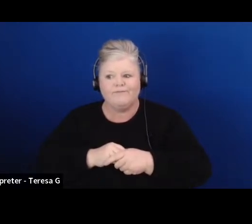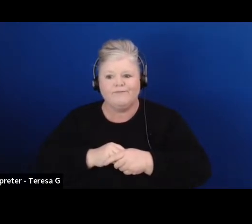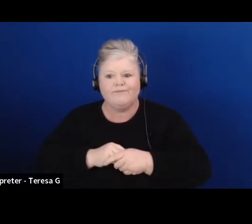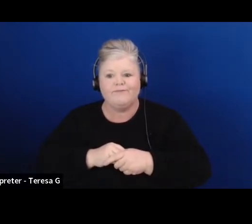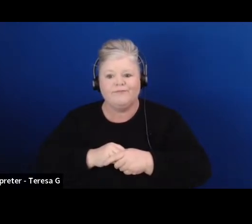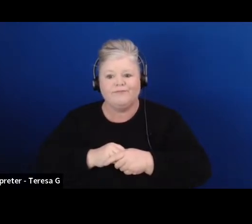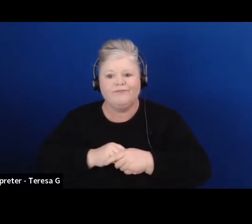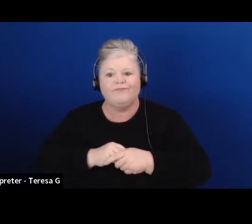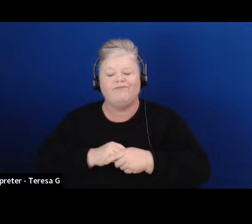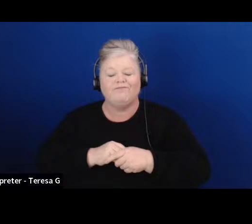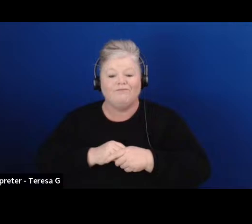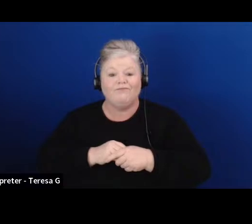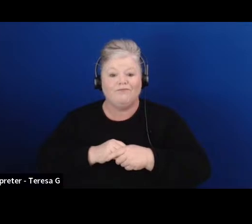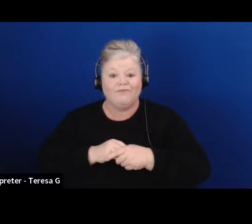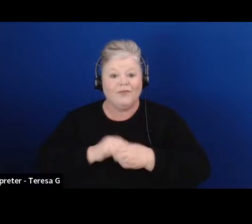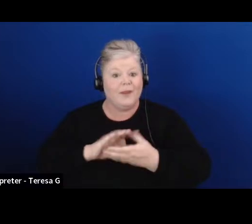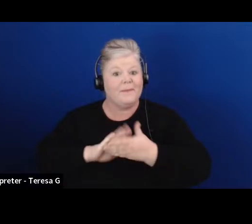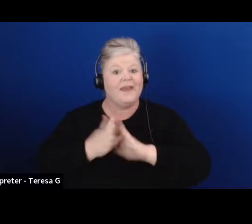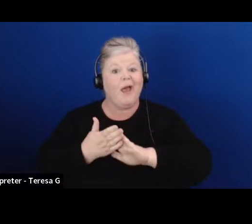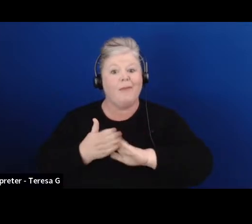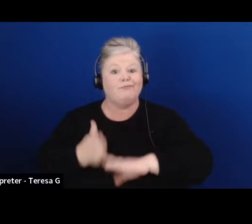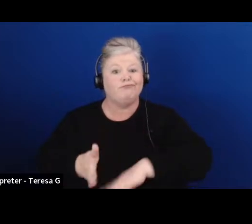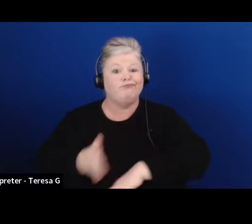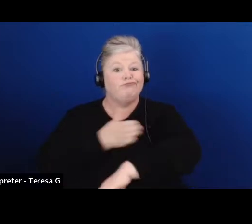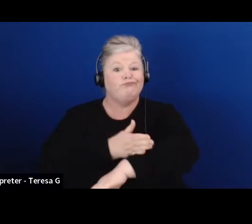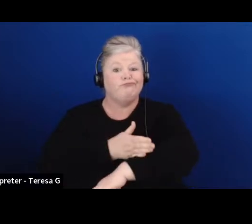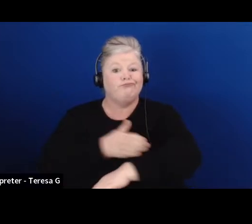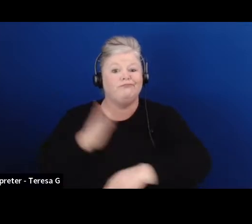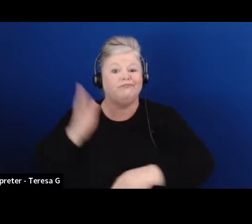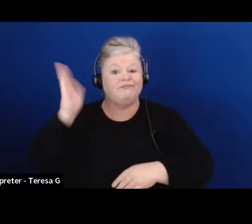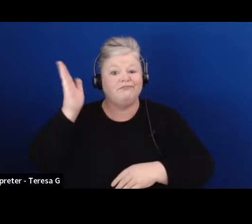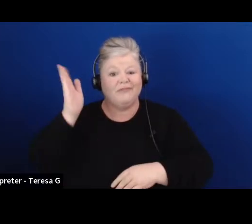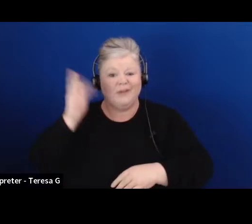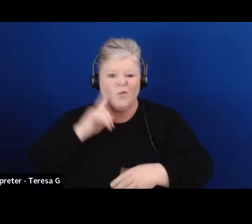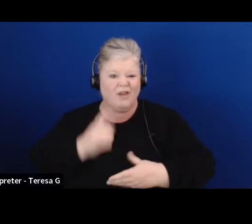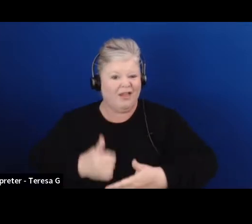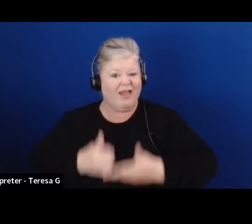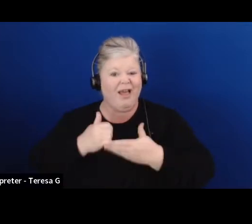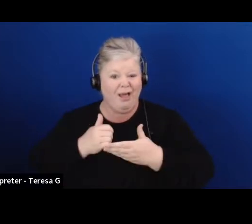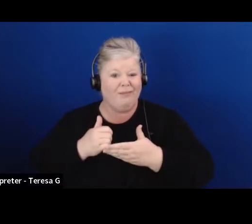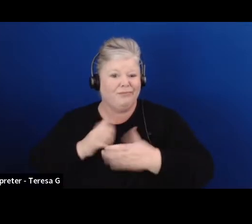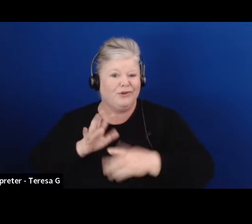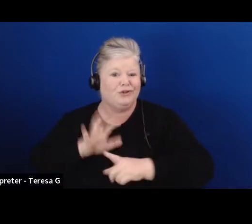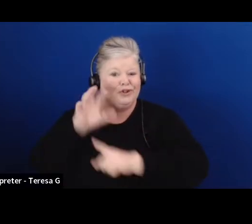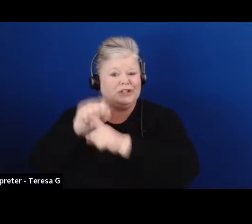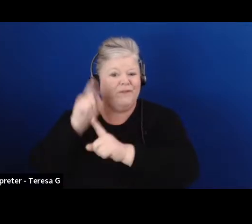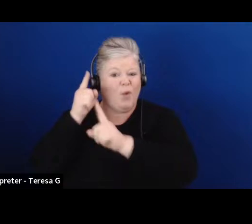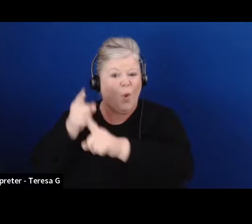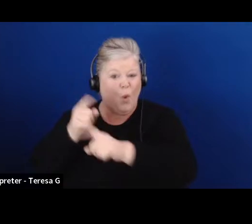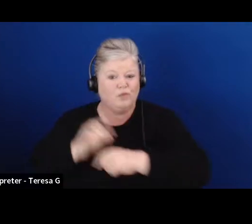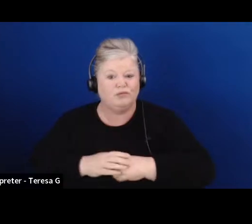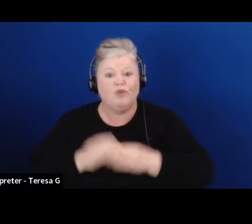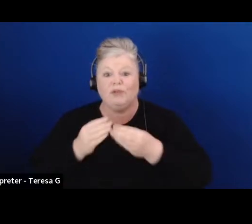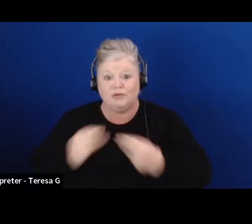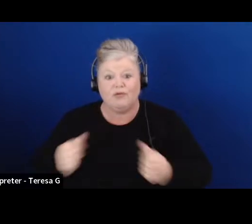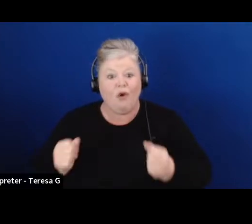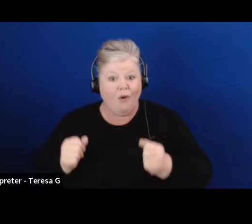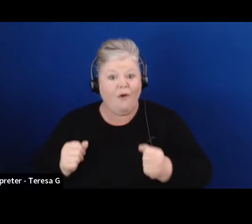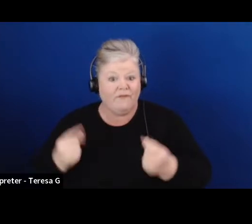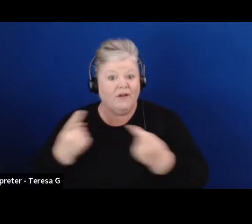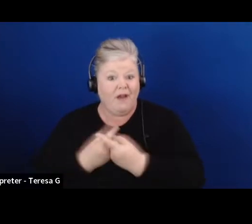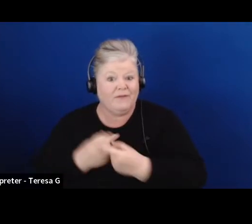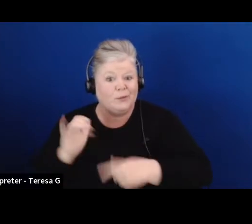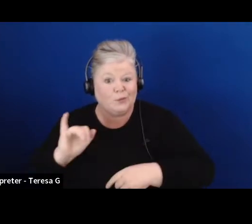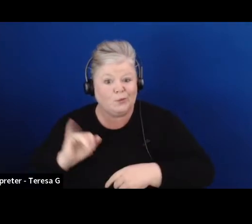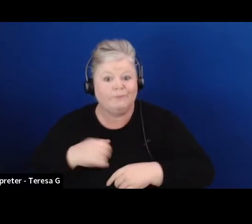Being a good speaker helps you meet your goals and resolve conflicts. Audible Talkers accommodates hard of